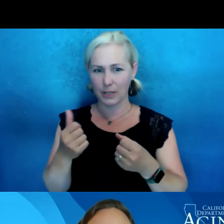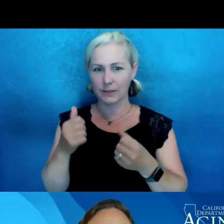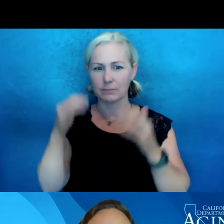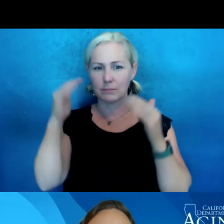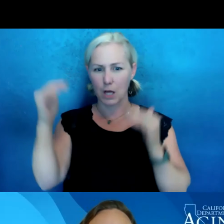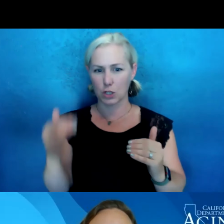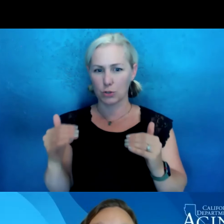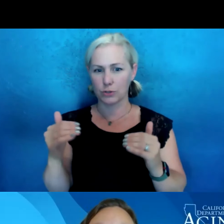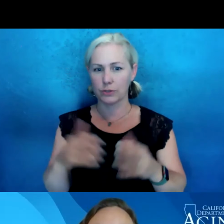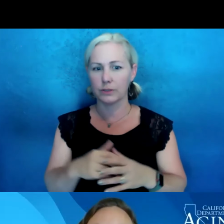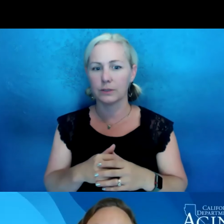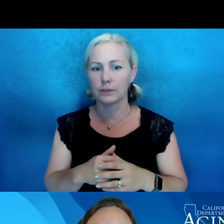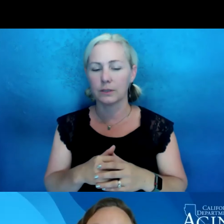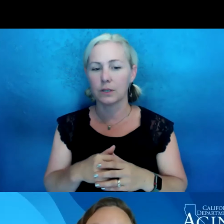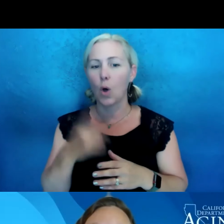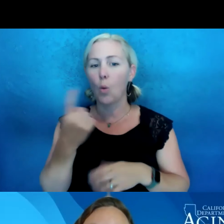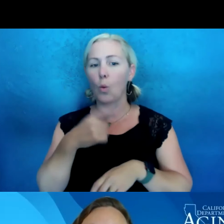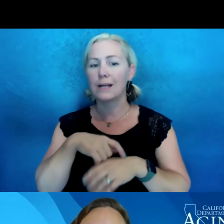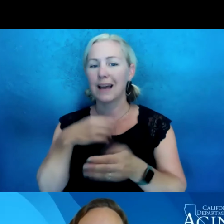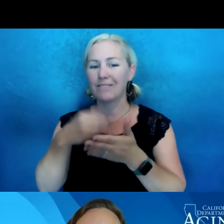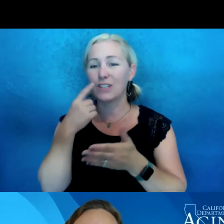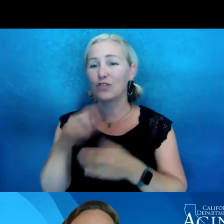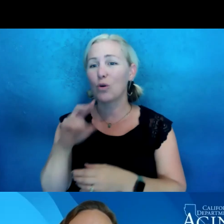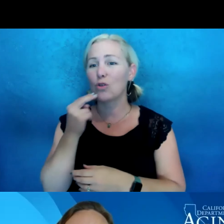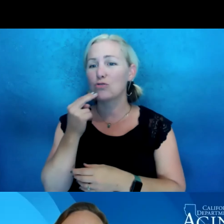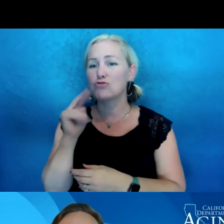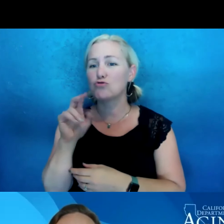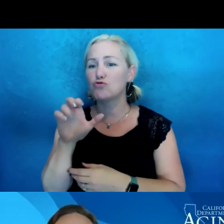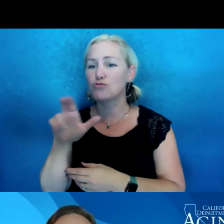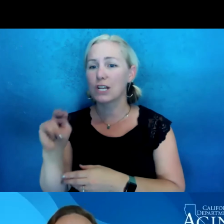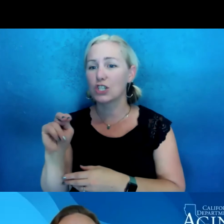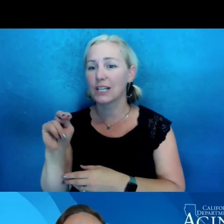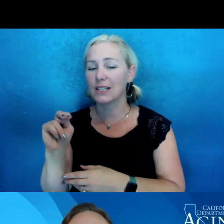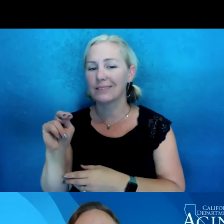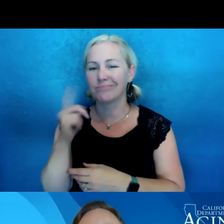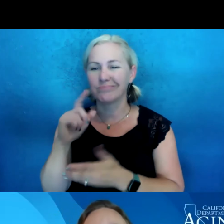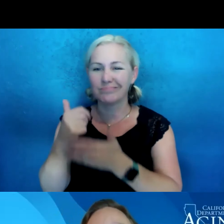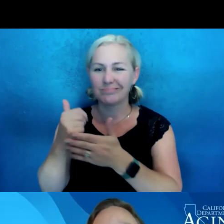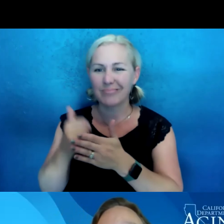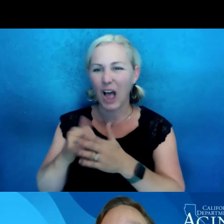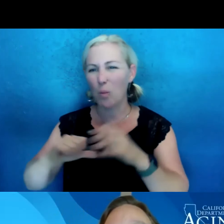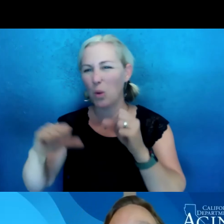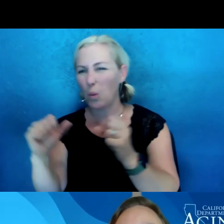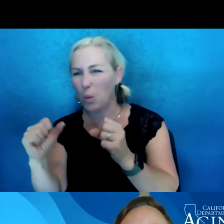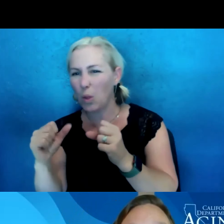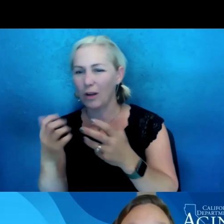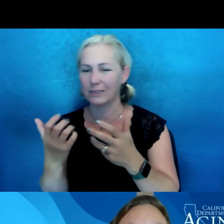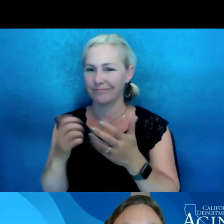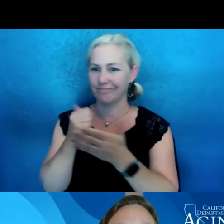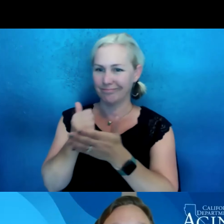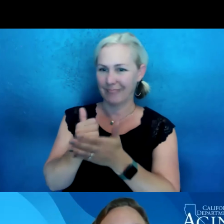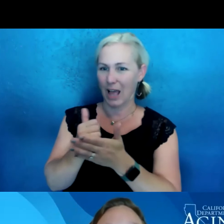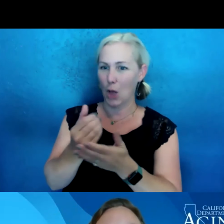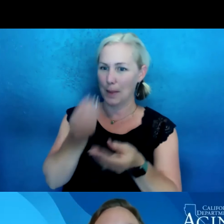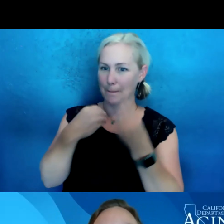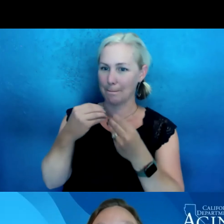for meals, one-time funds for nutrition infrastructure to help with coolers and freezers and all the meal programs that help older adults stay